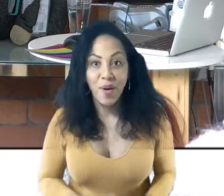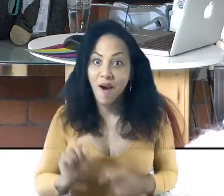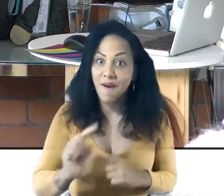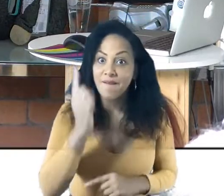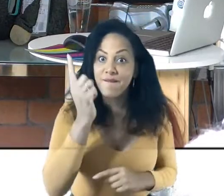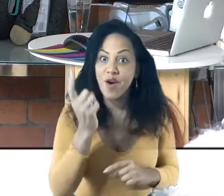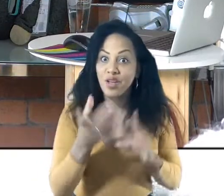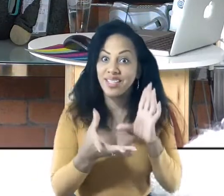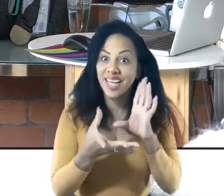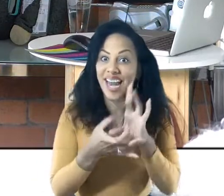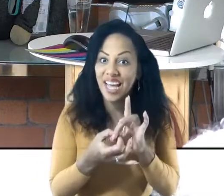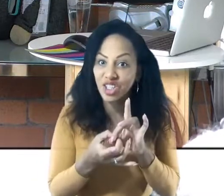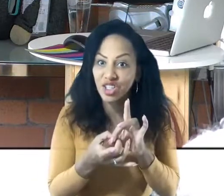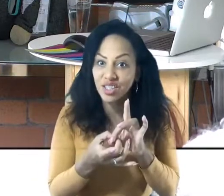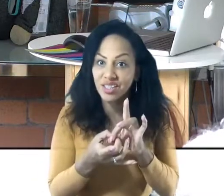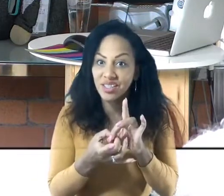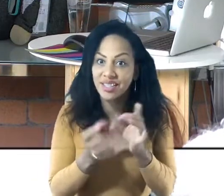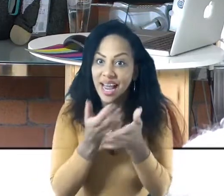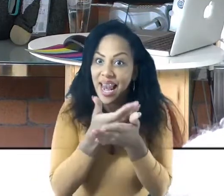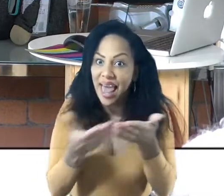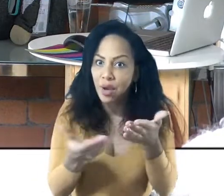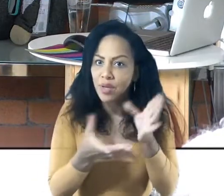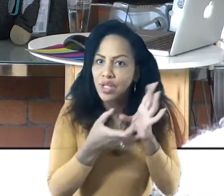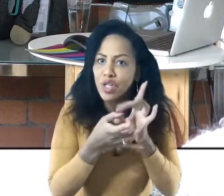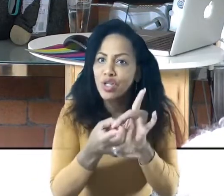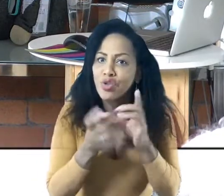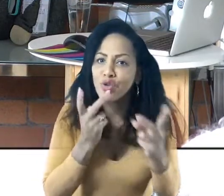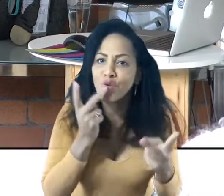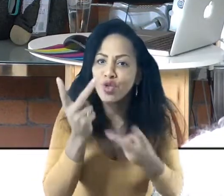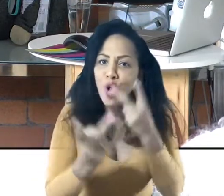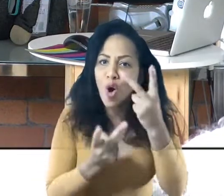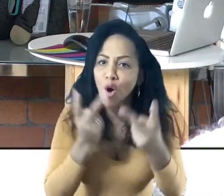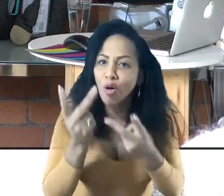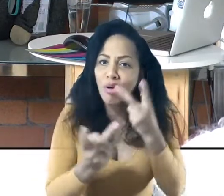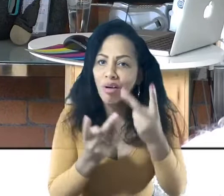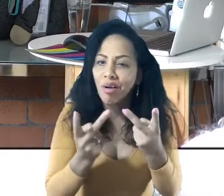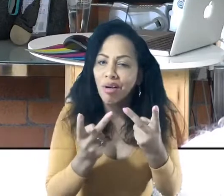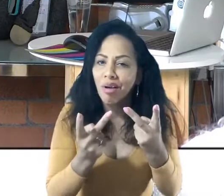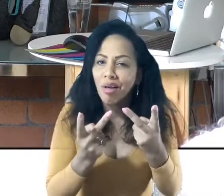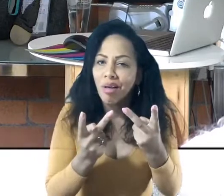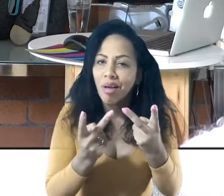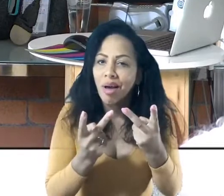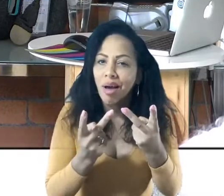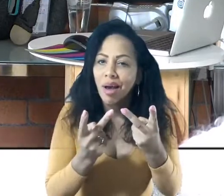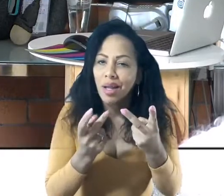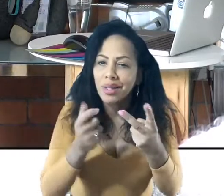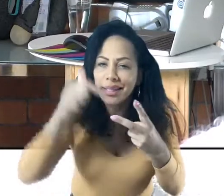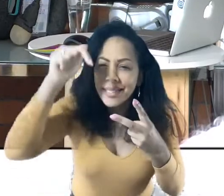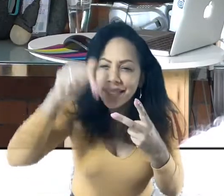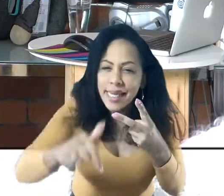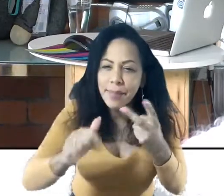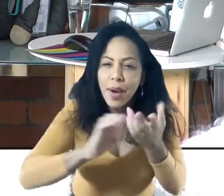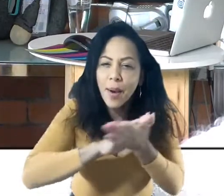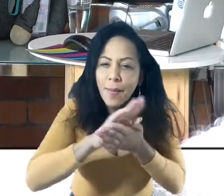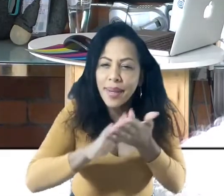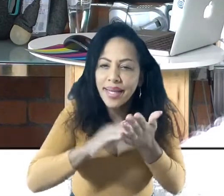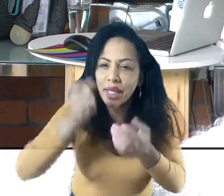when we kind of get deep into understanding and meaning through song,